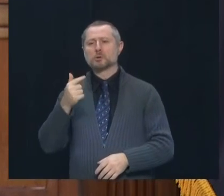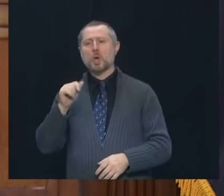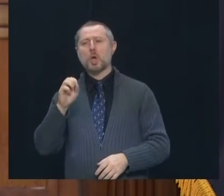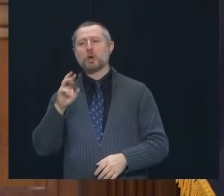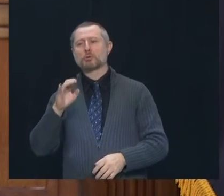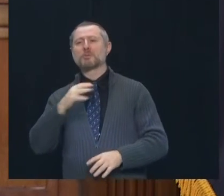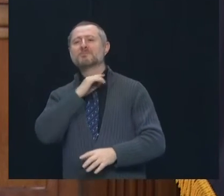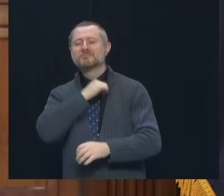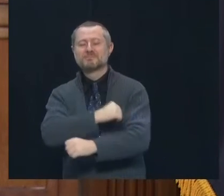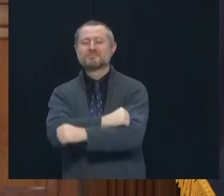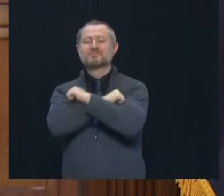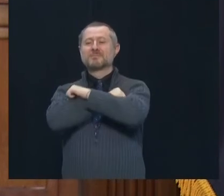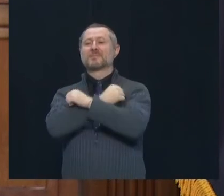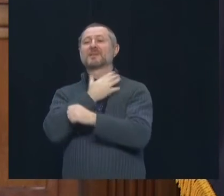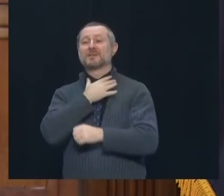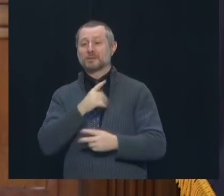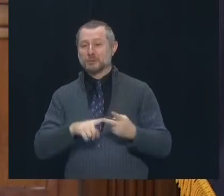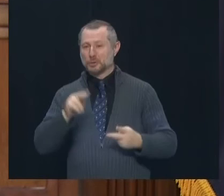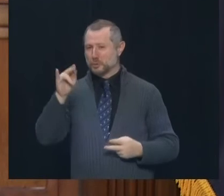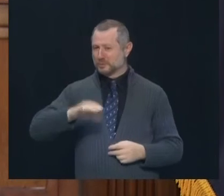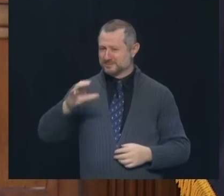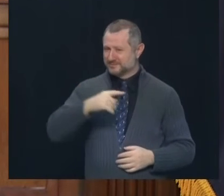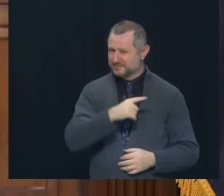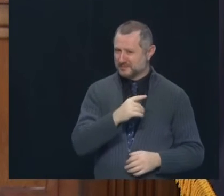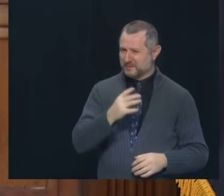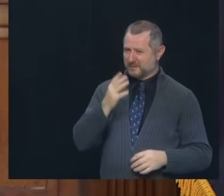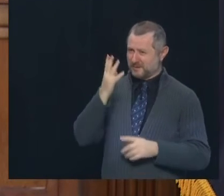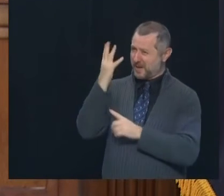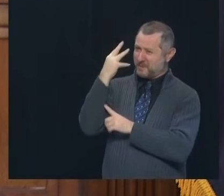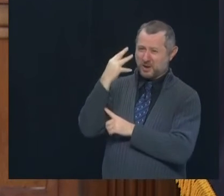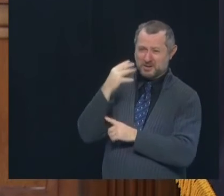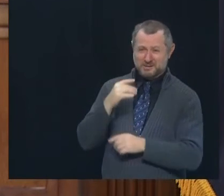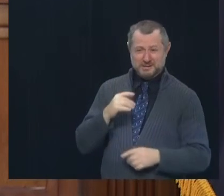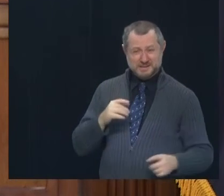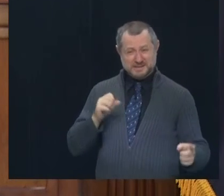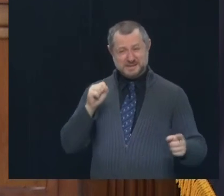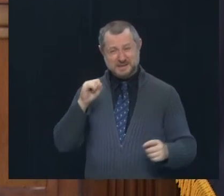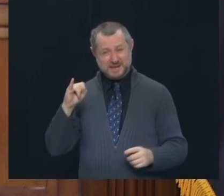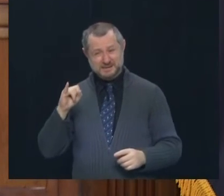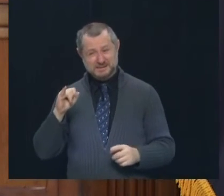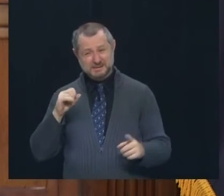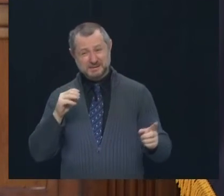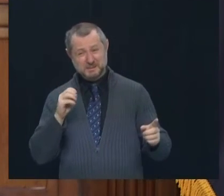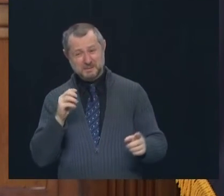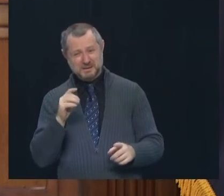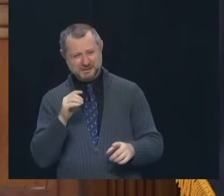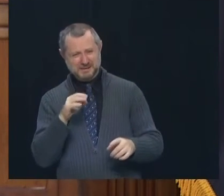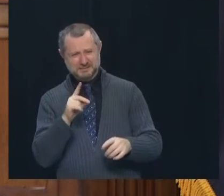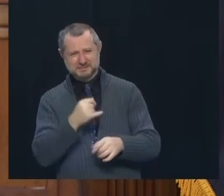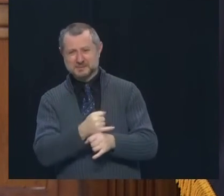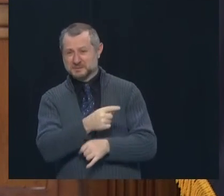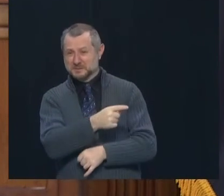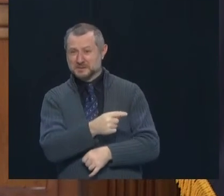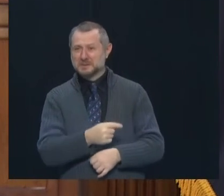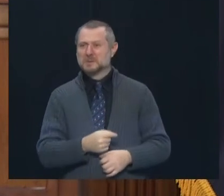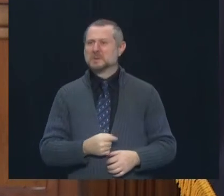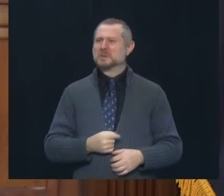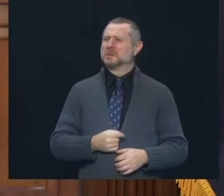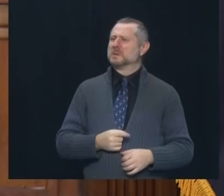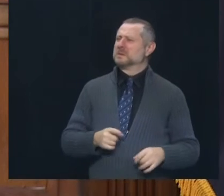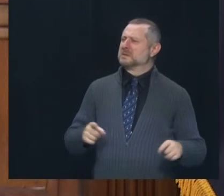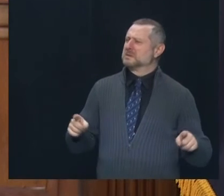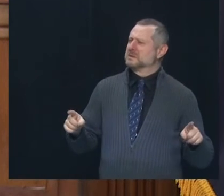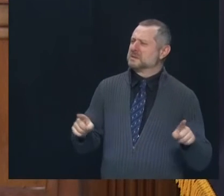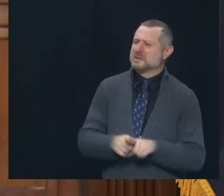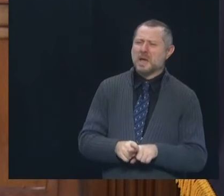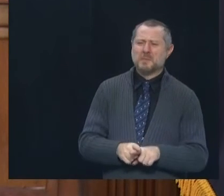on video, on Staten Island, same basic situation. Why this